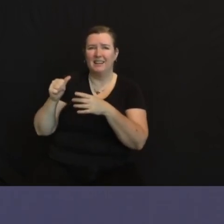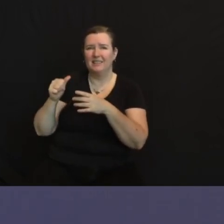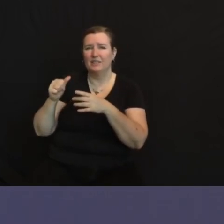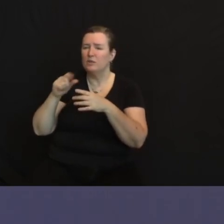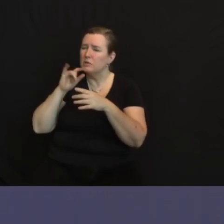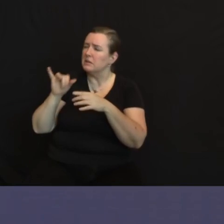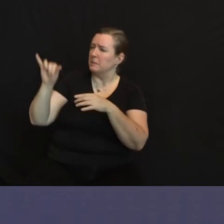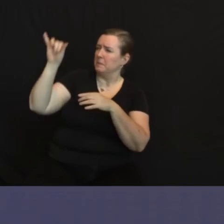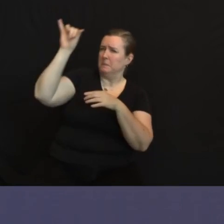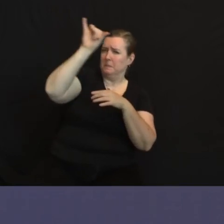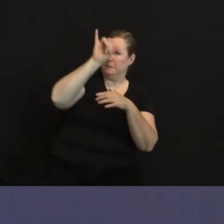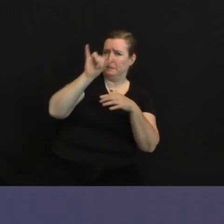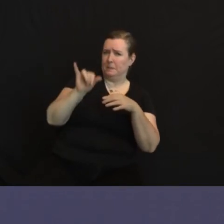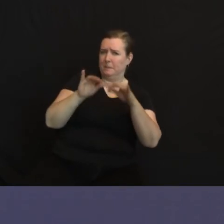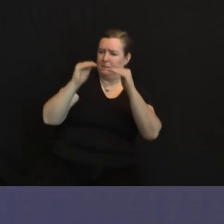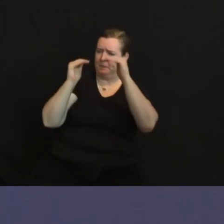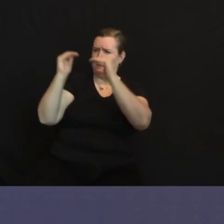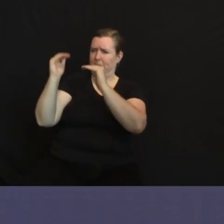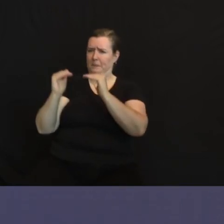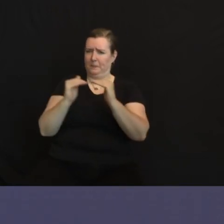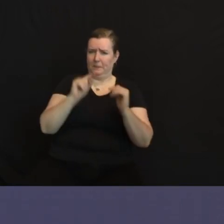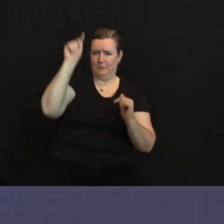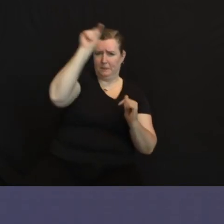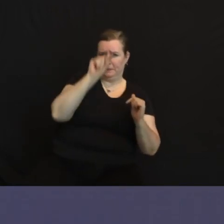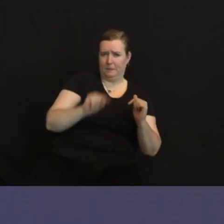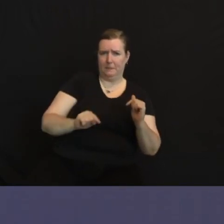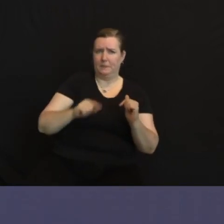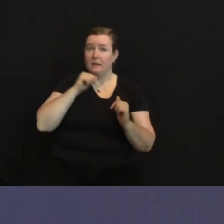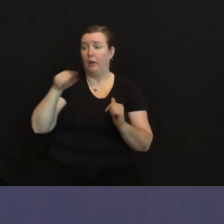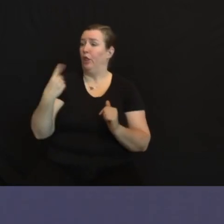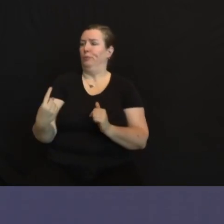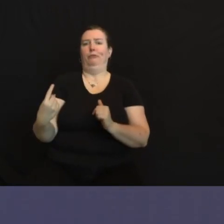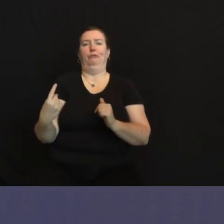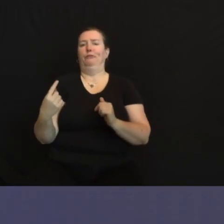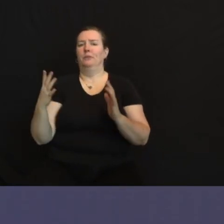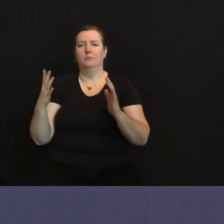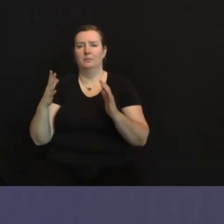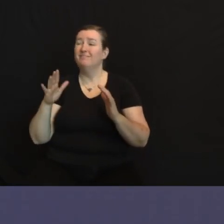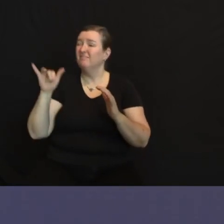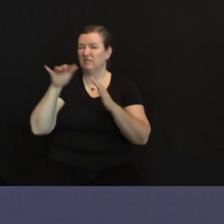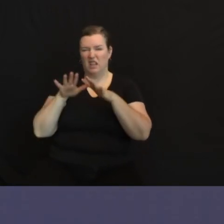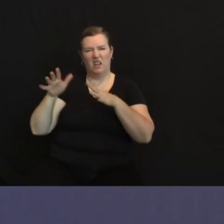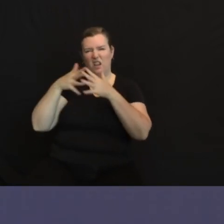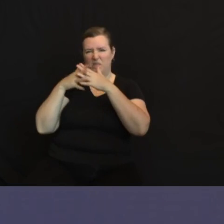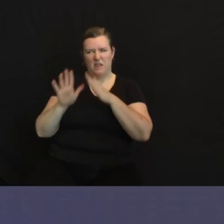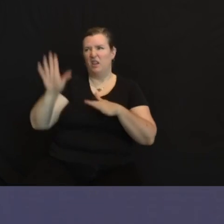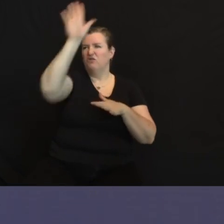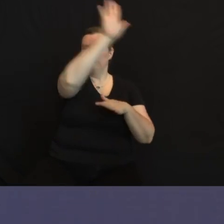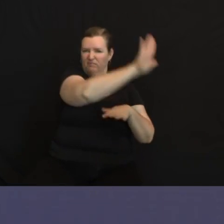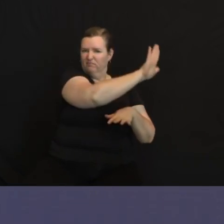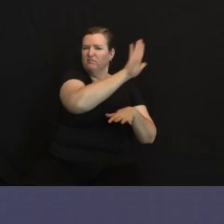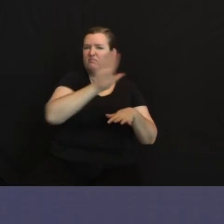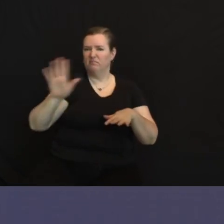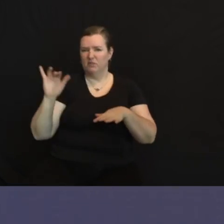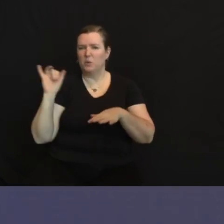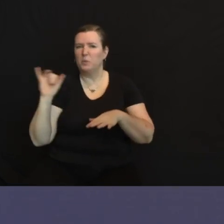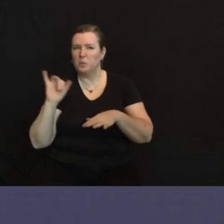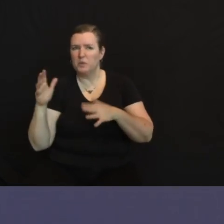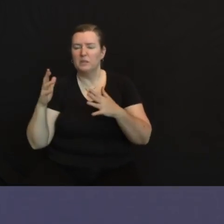is well taken. We're not alone. The rest of the country is seeing this, and in fact, in some states are in the crisis mode that we were